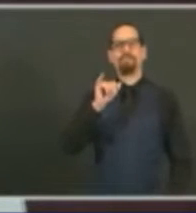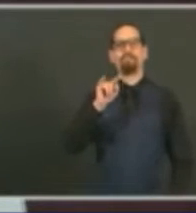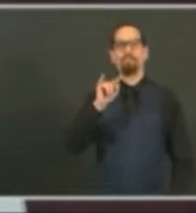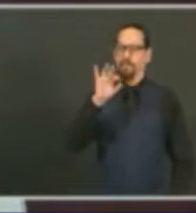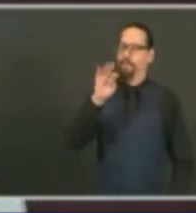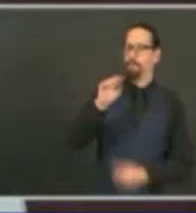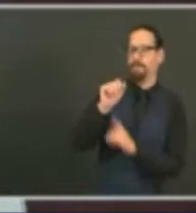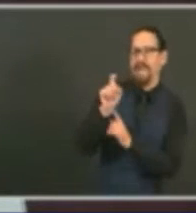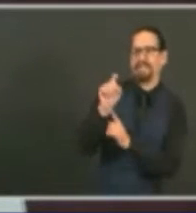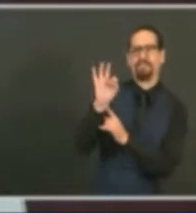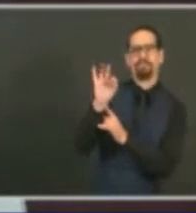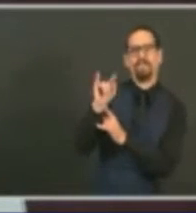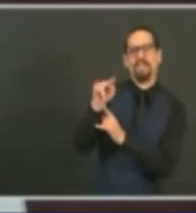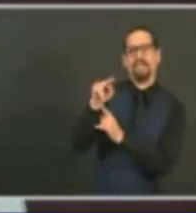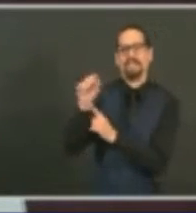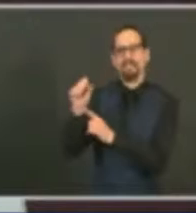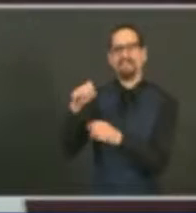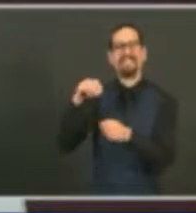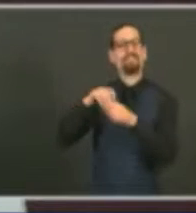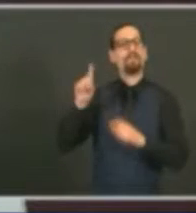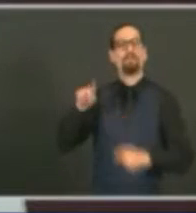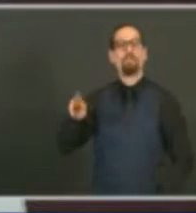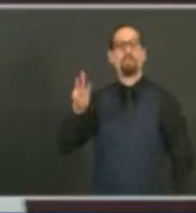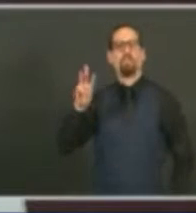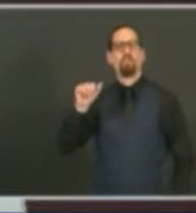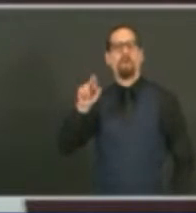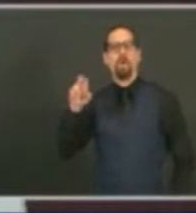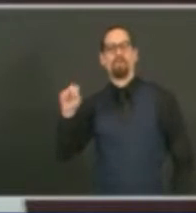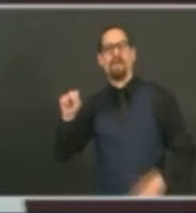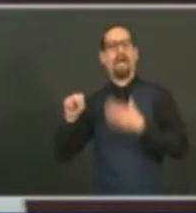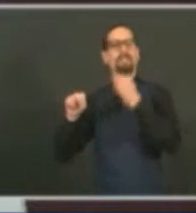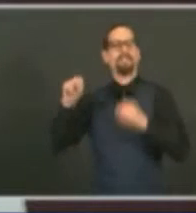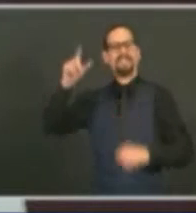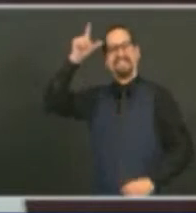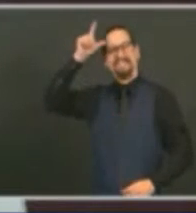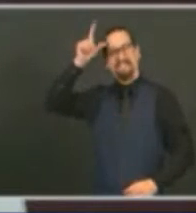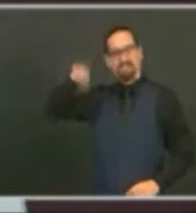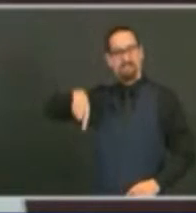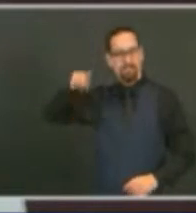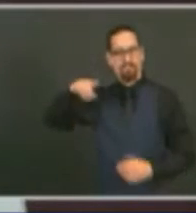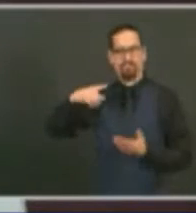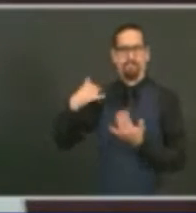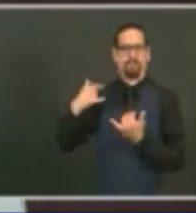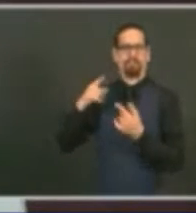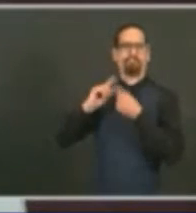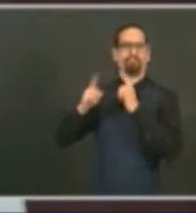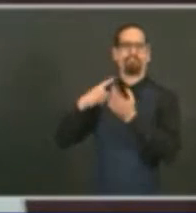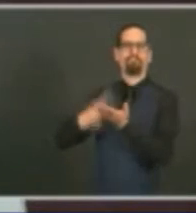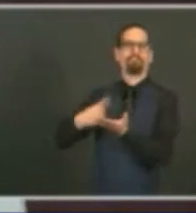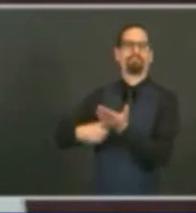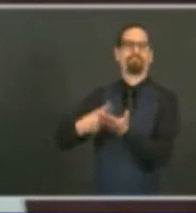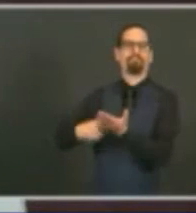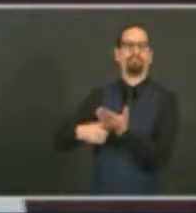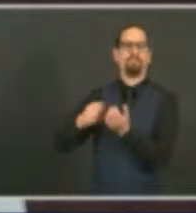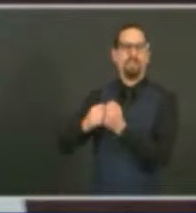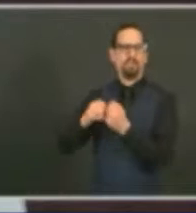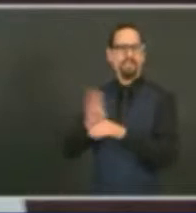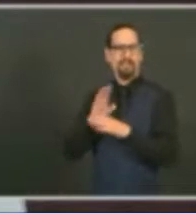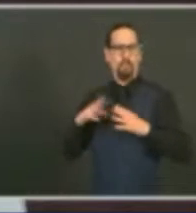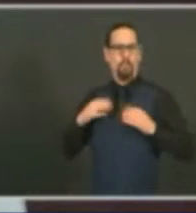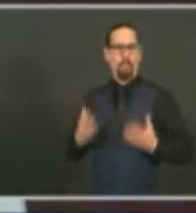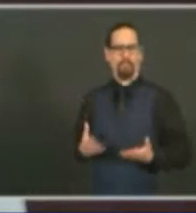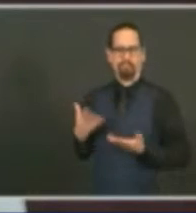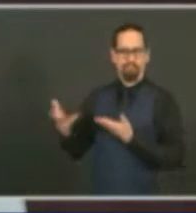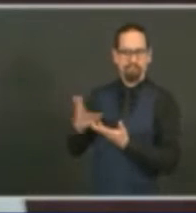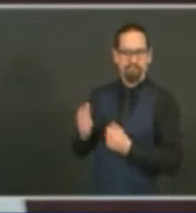case, from at least conversations with the business owners, seems to be the arbitrary and, as they contend, the capricious nature of the state to involve